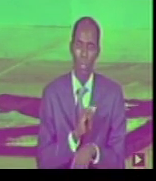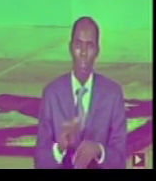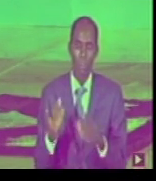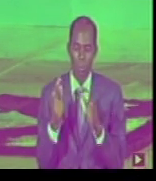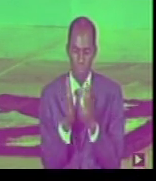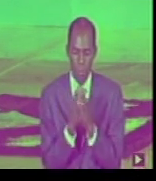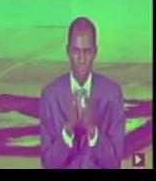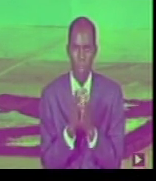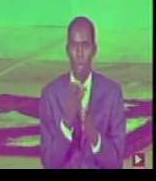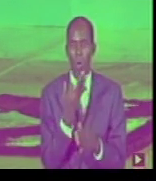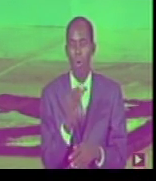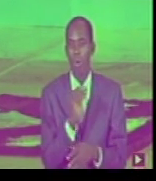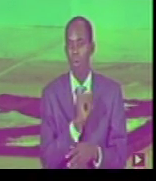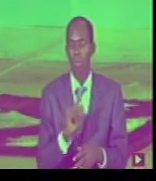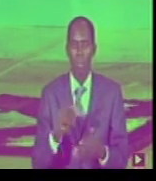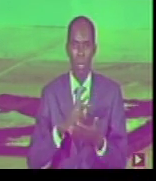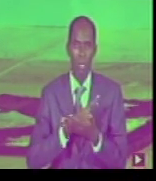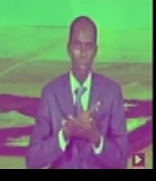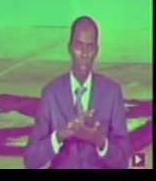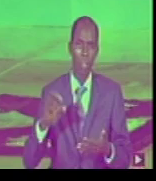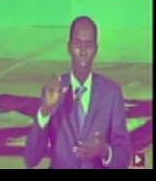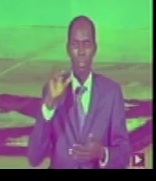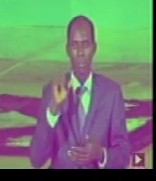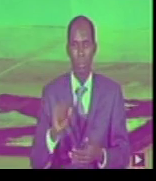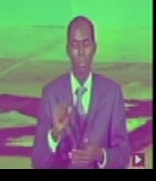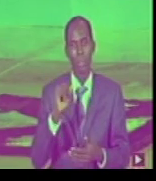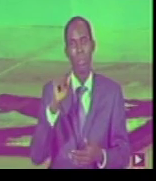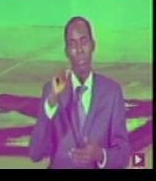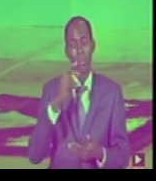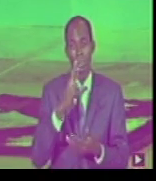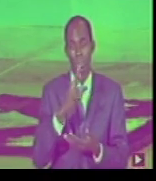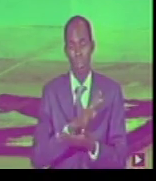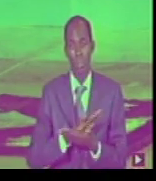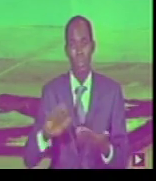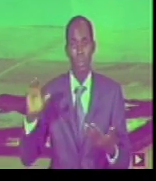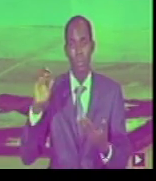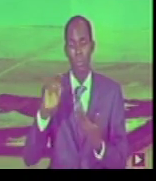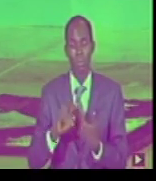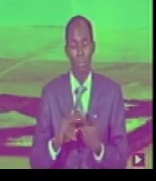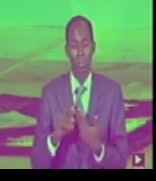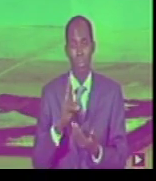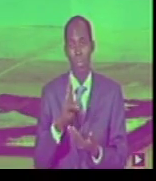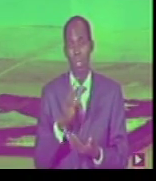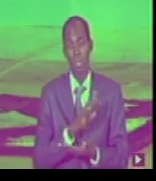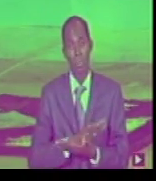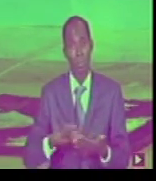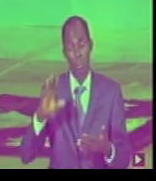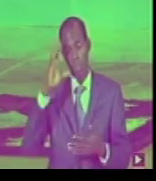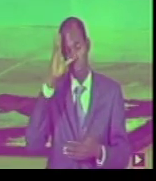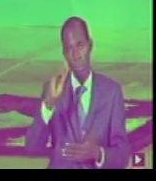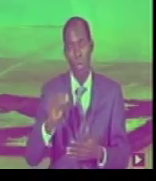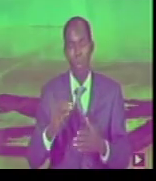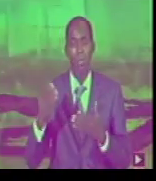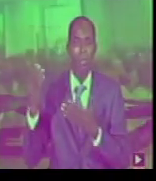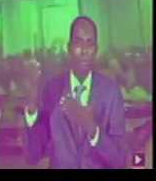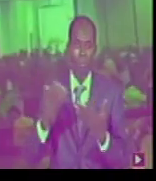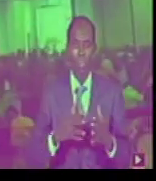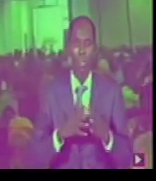a righteous man availeth much. And you see here an amen there.